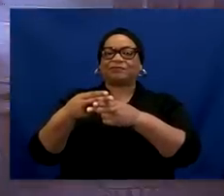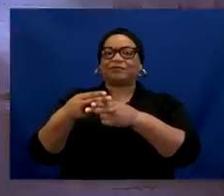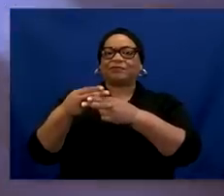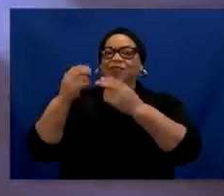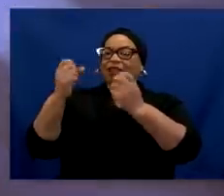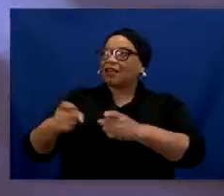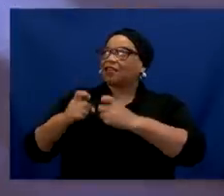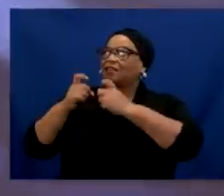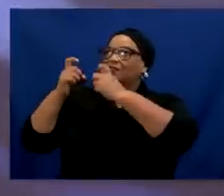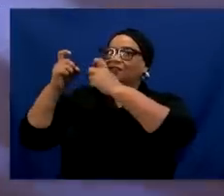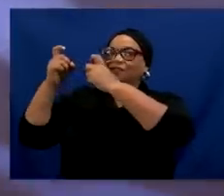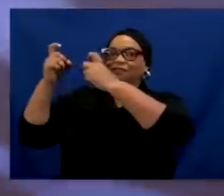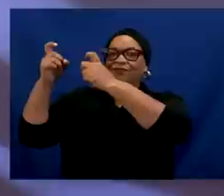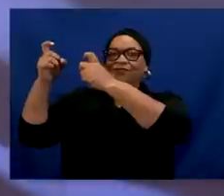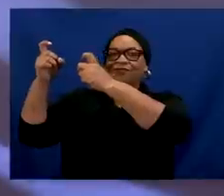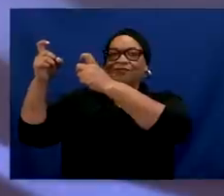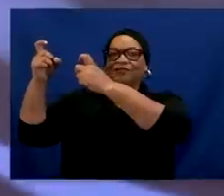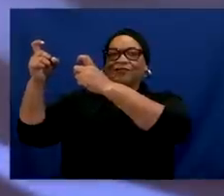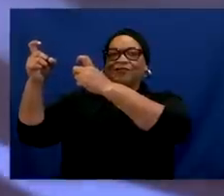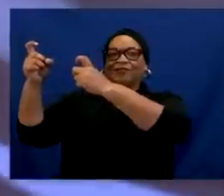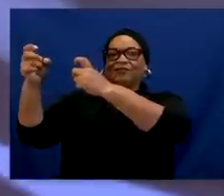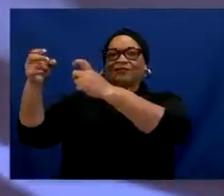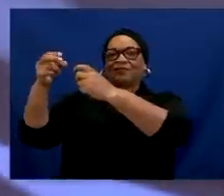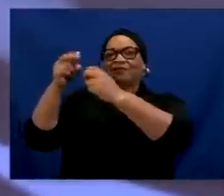I give you